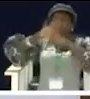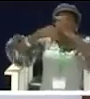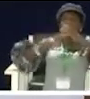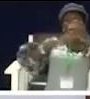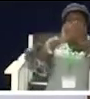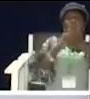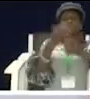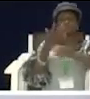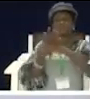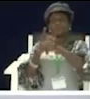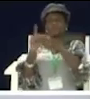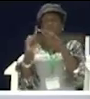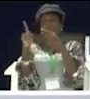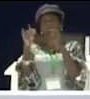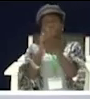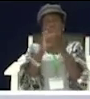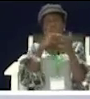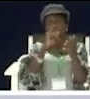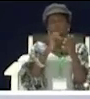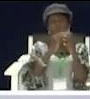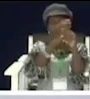we haven't received answer yet,